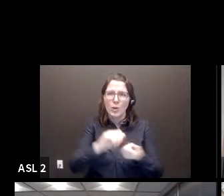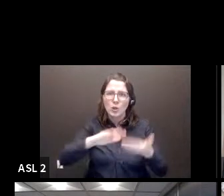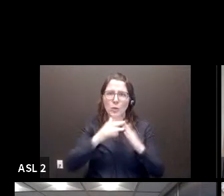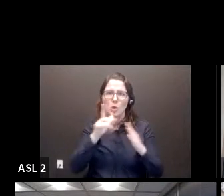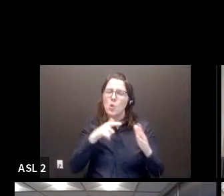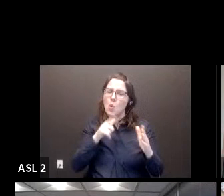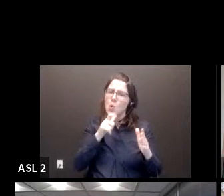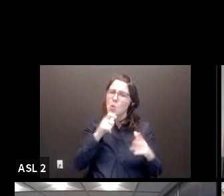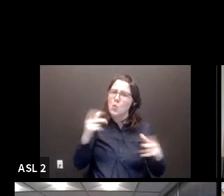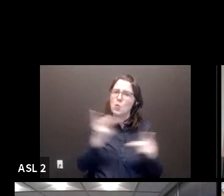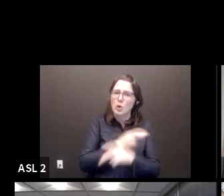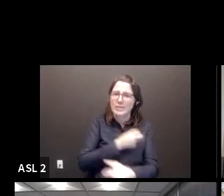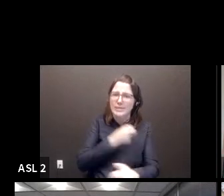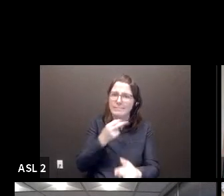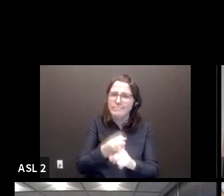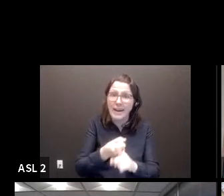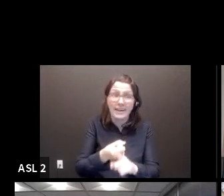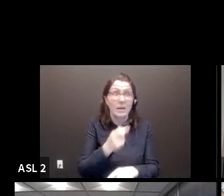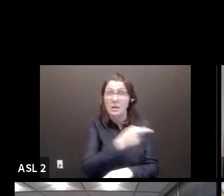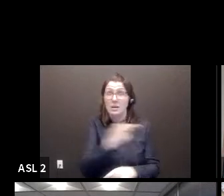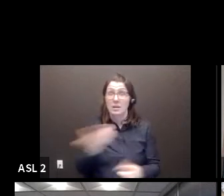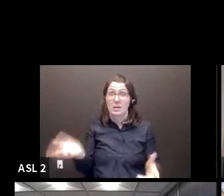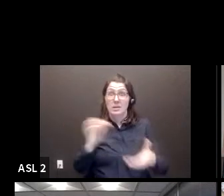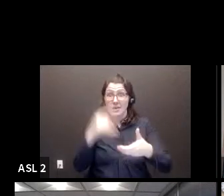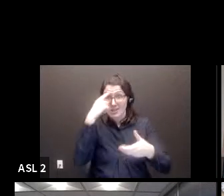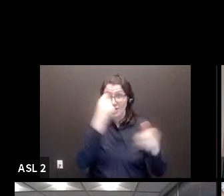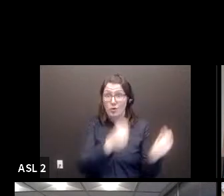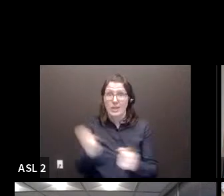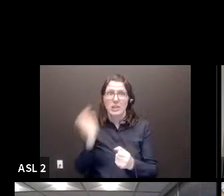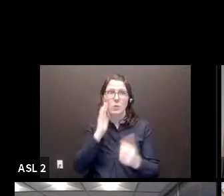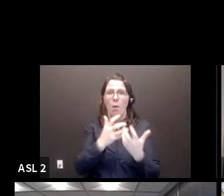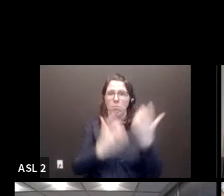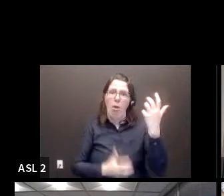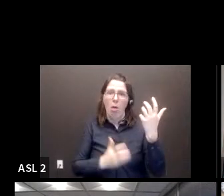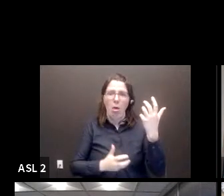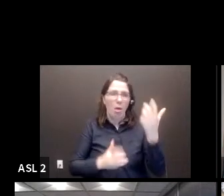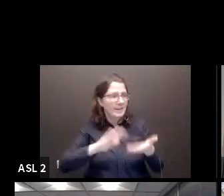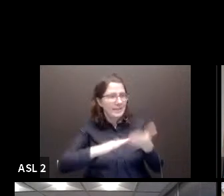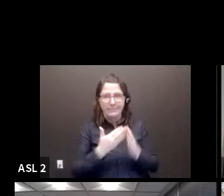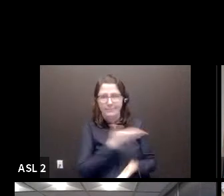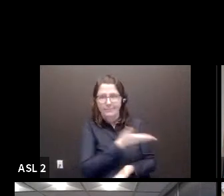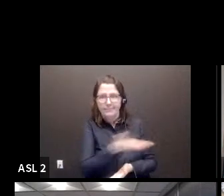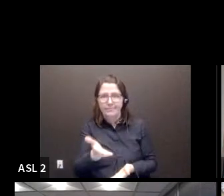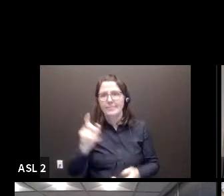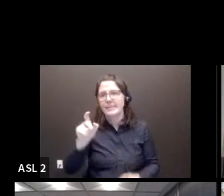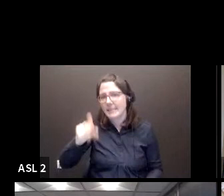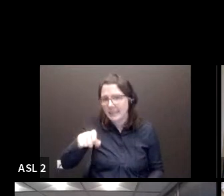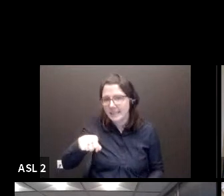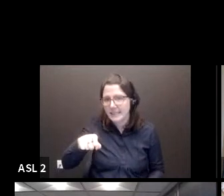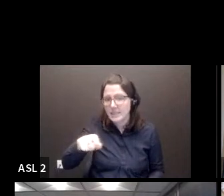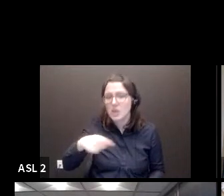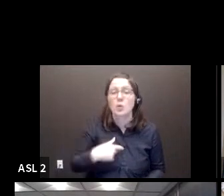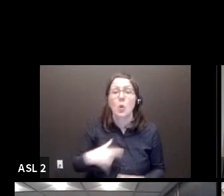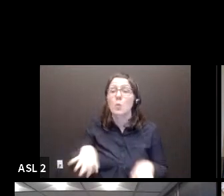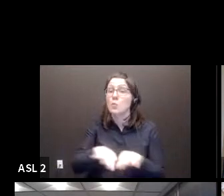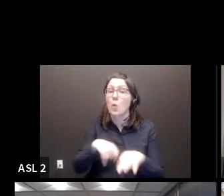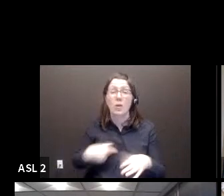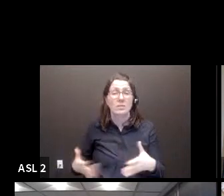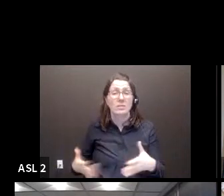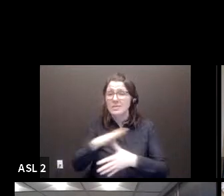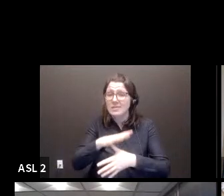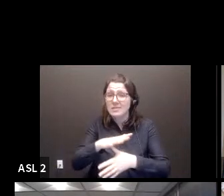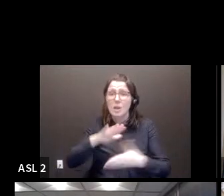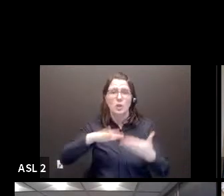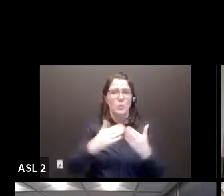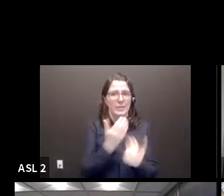created will be just out of touch and out of odds with the community's needs so let's shift the responsibility towards you know community safety to the people who are